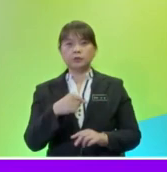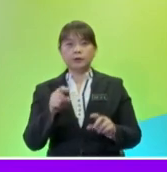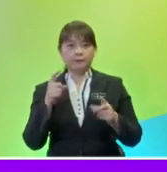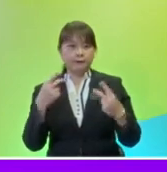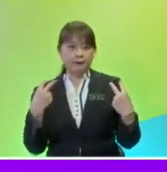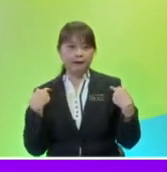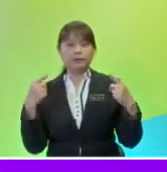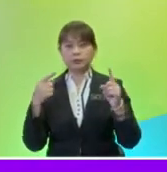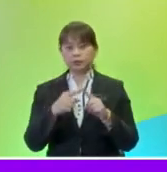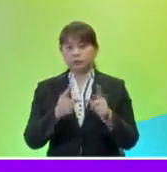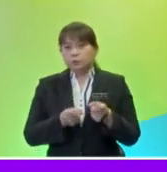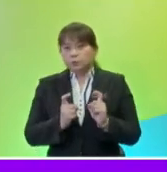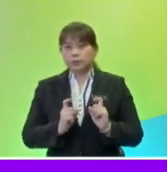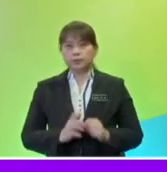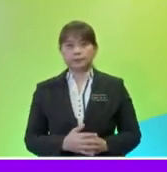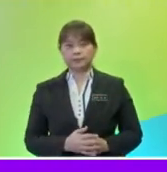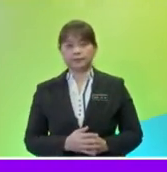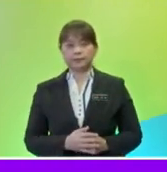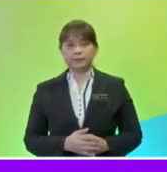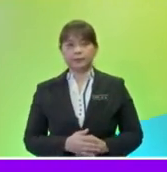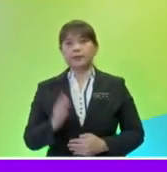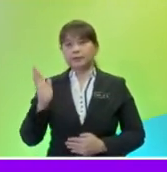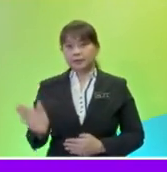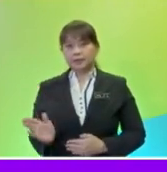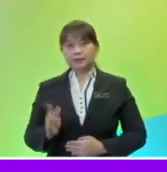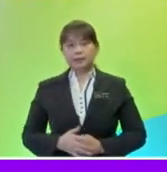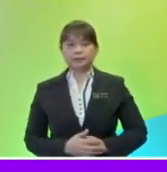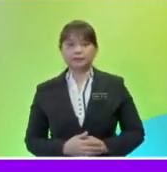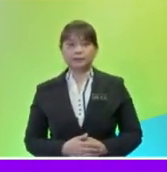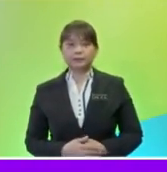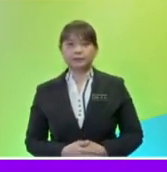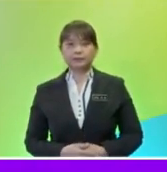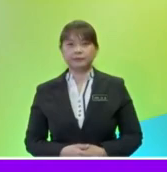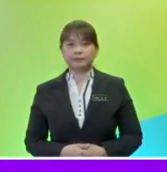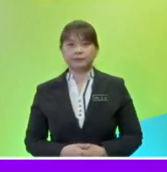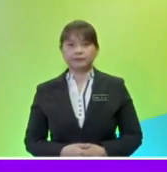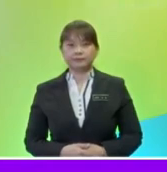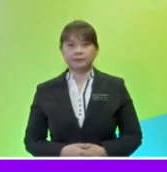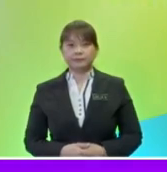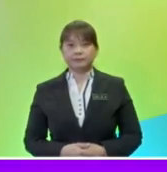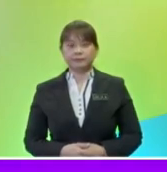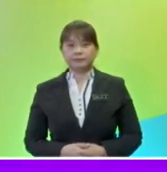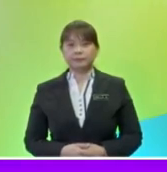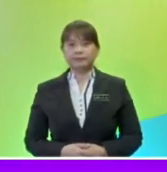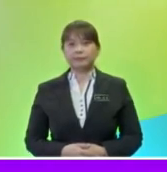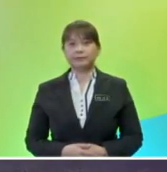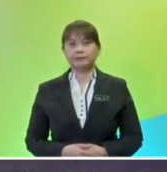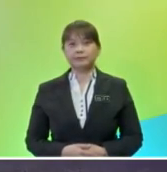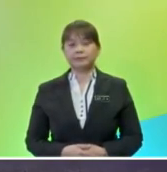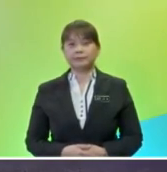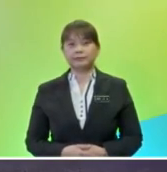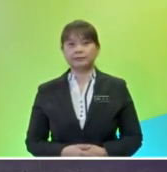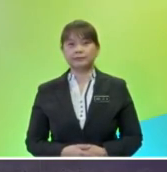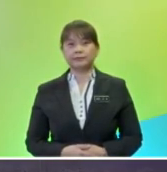Ooh. There you go. That's right. That's a cylinder the magnet. All right, Teacher Nina, I had